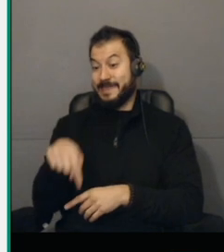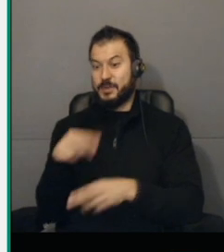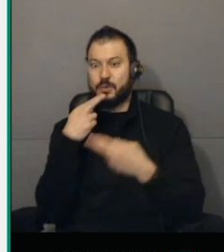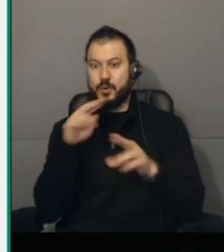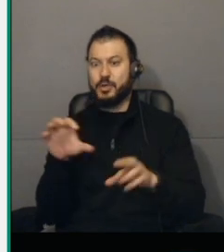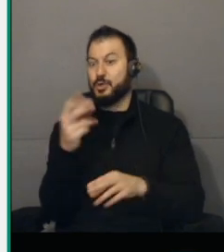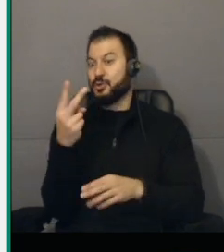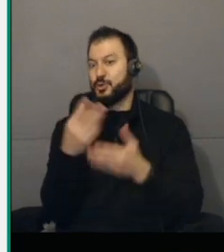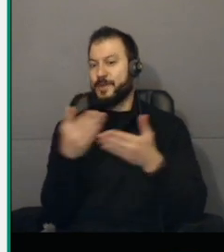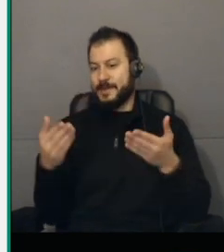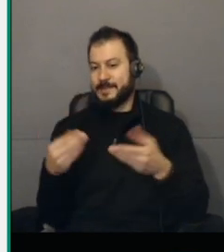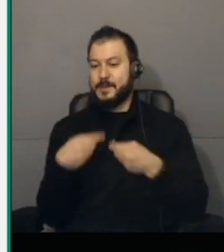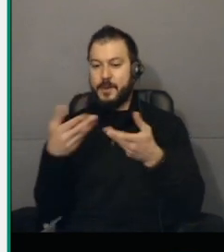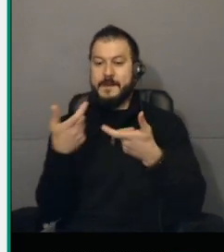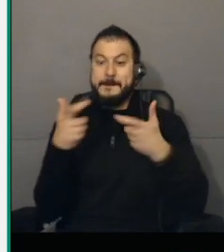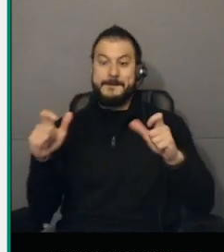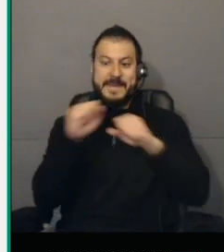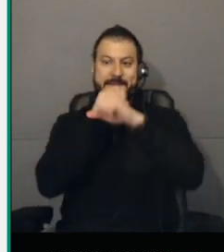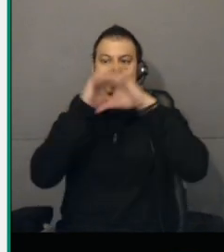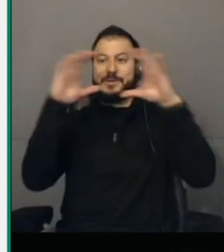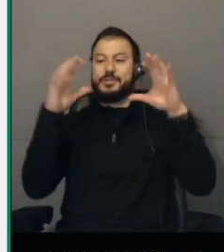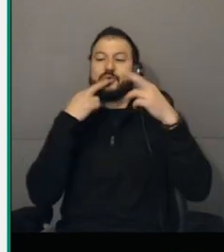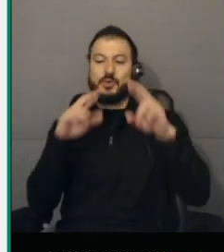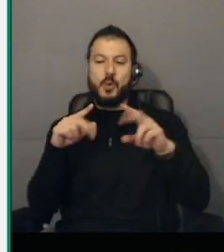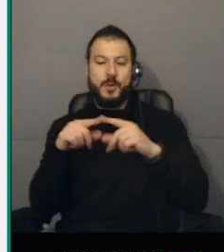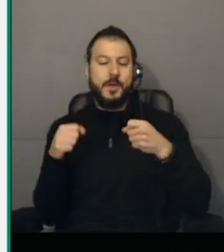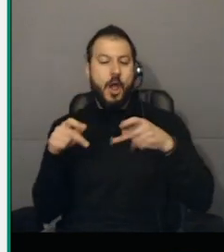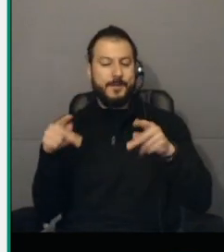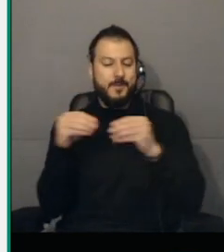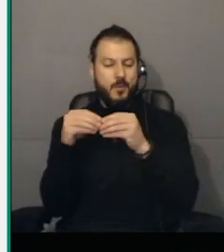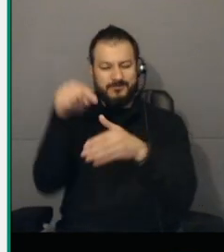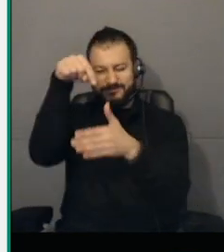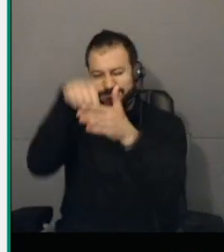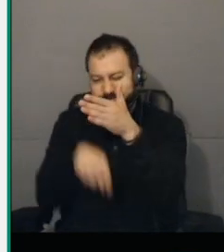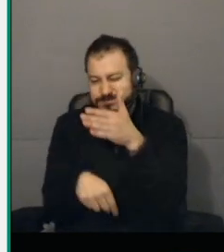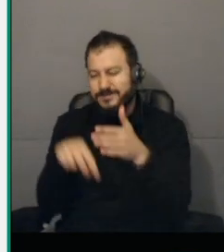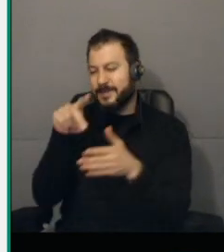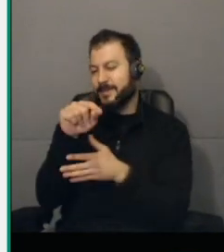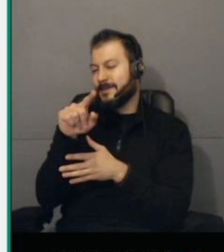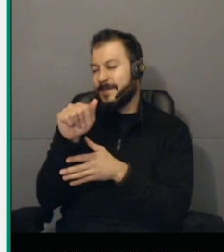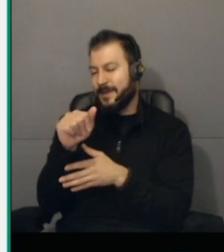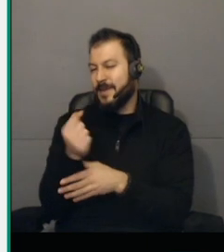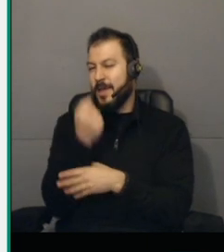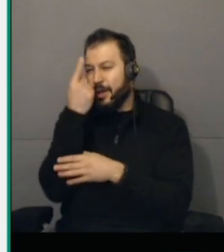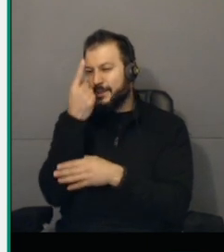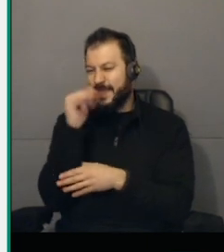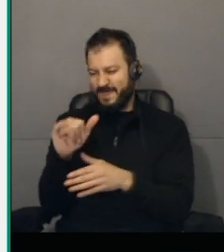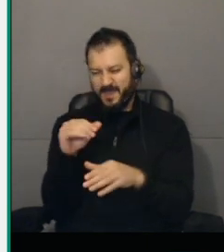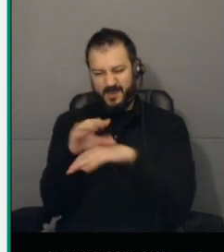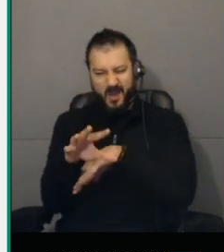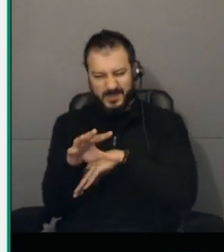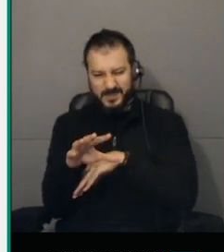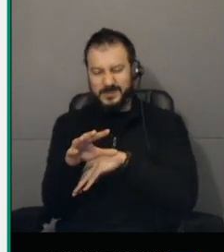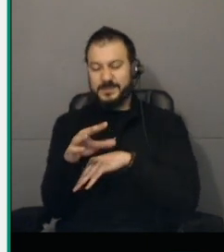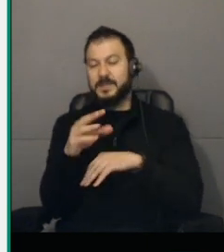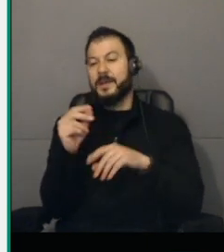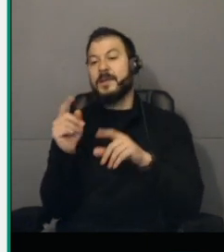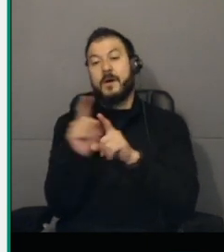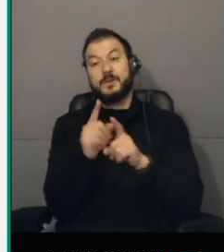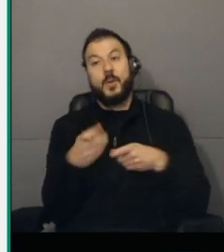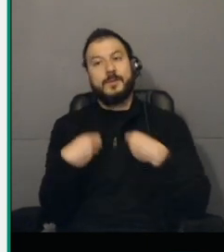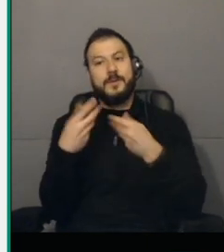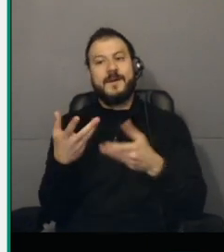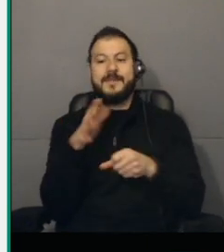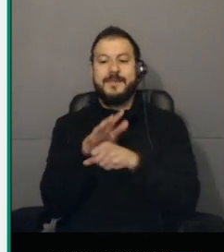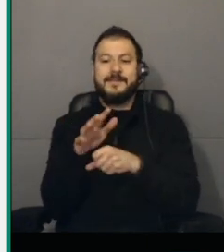things. First, provide big picture results with an opportunity to dive deeper into the data and understand the underlying causes. But I also wanted